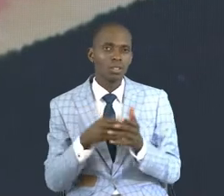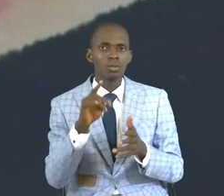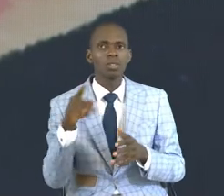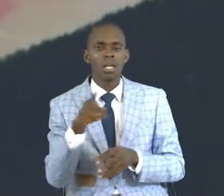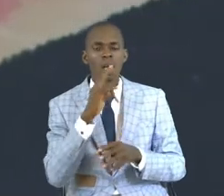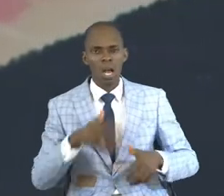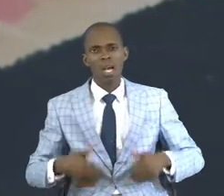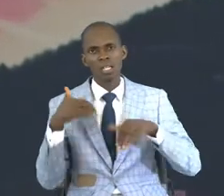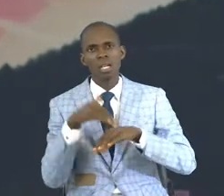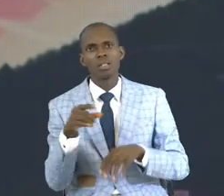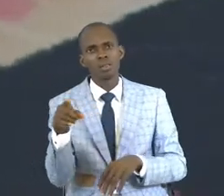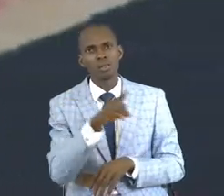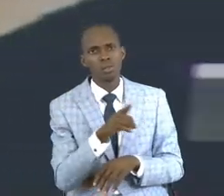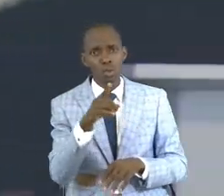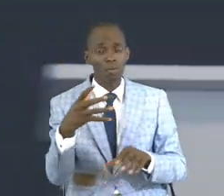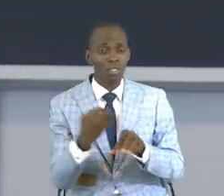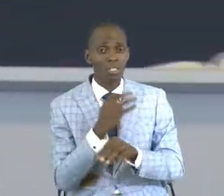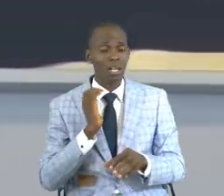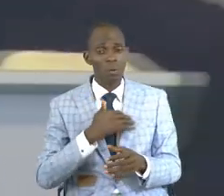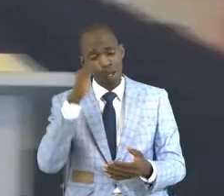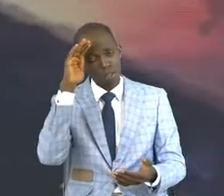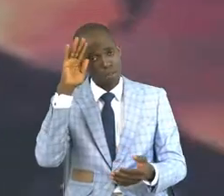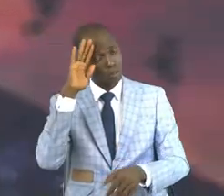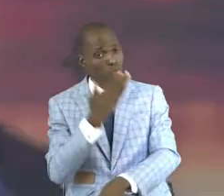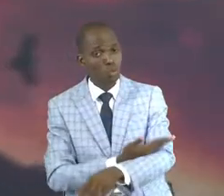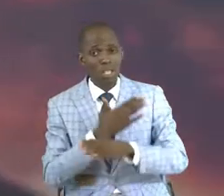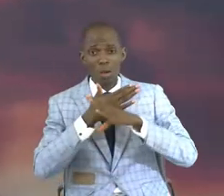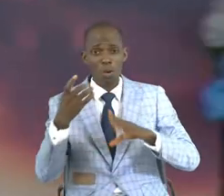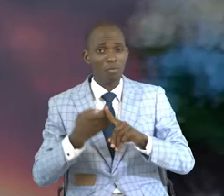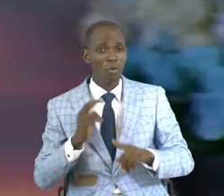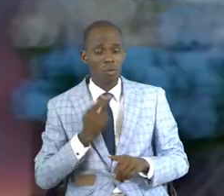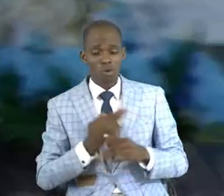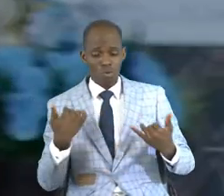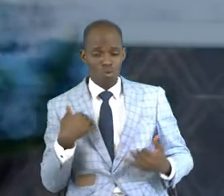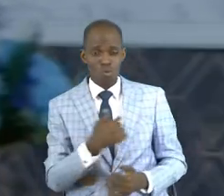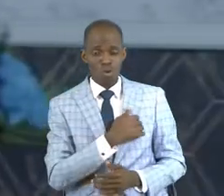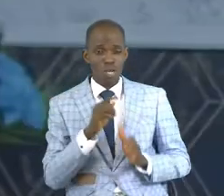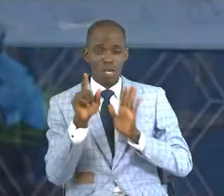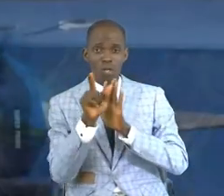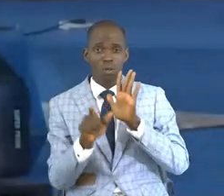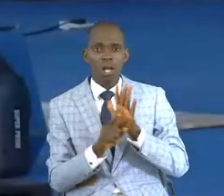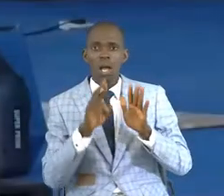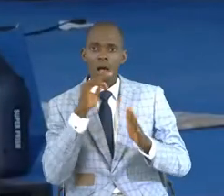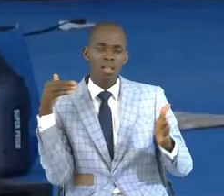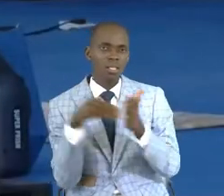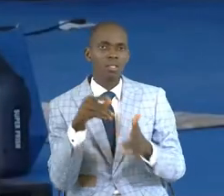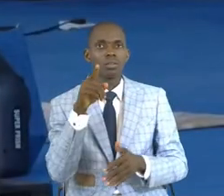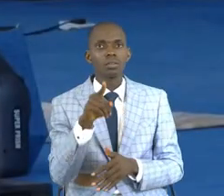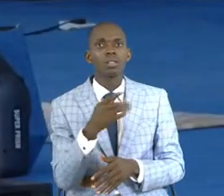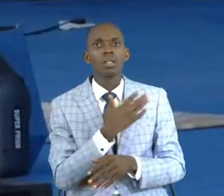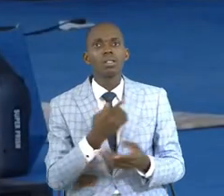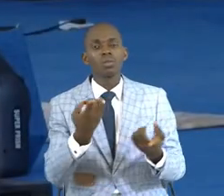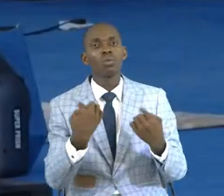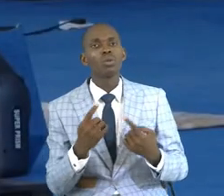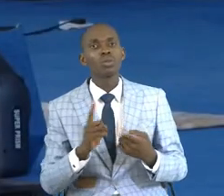taking our son away from us and we're against you. And then you come to retaliate